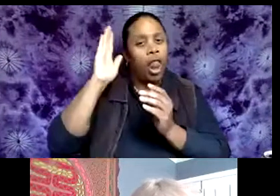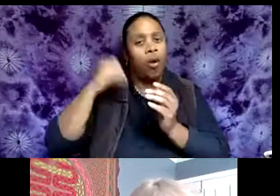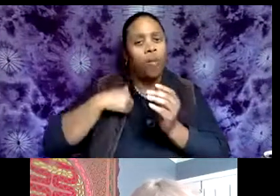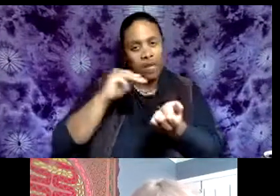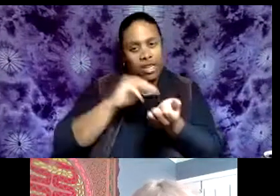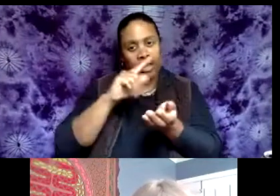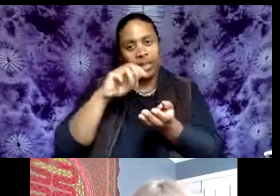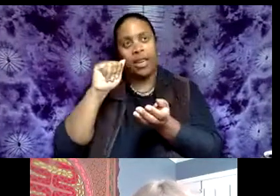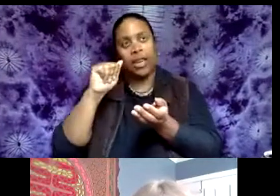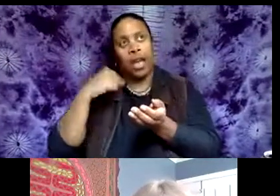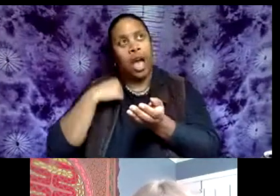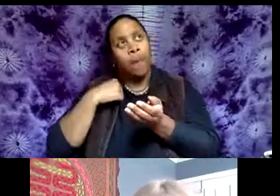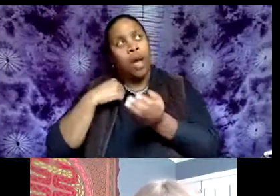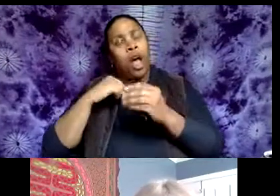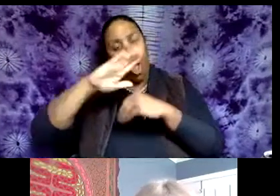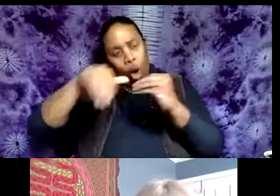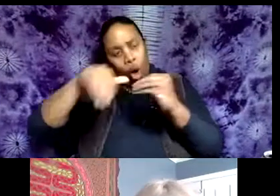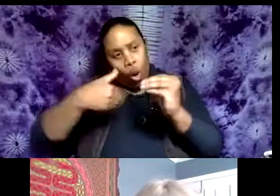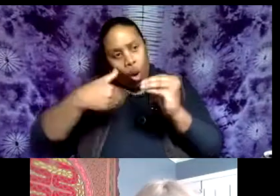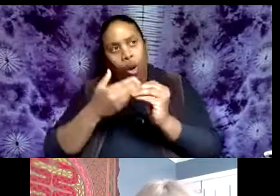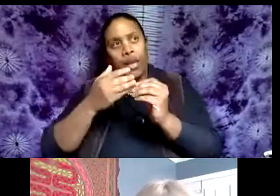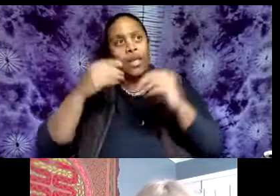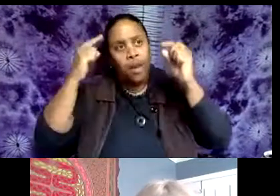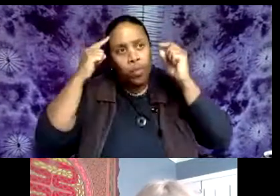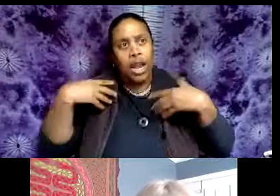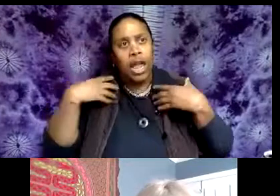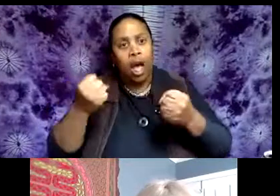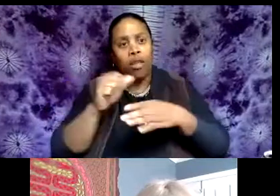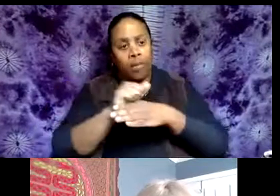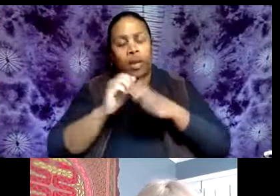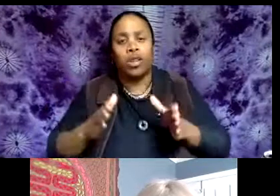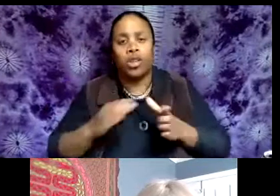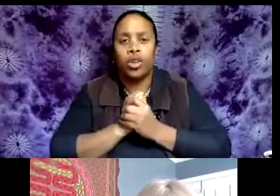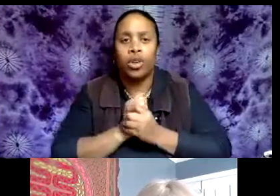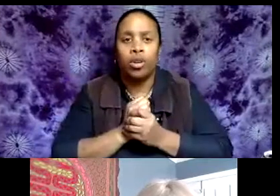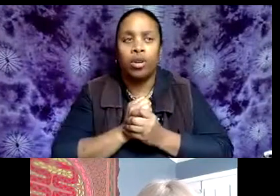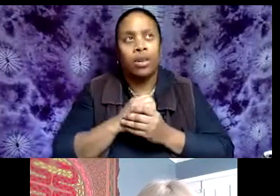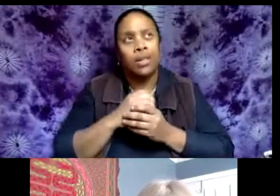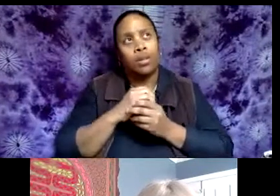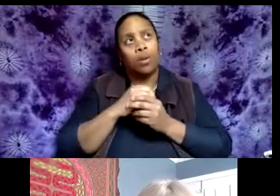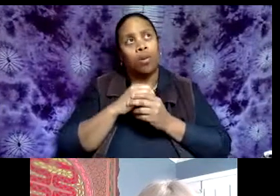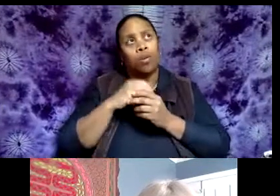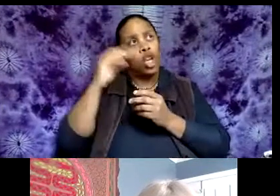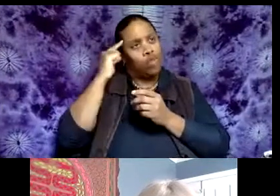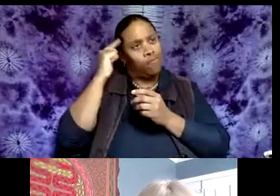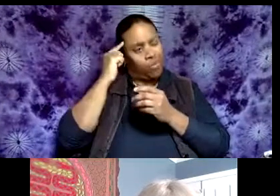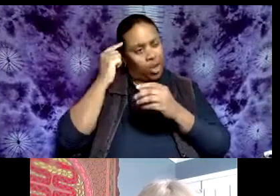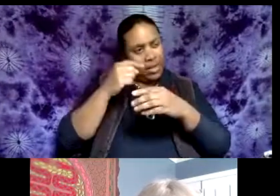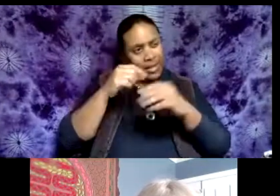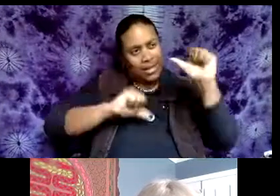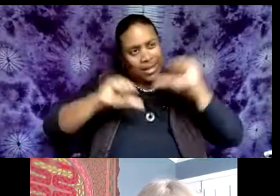I'm a holistic brain health practitioner. I use a neuroscience meets ancient wisdom approach to help clients